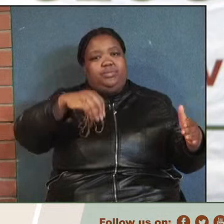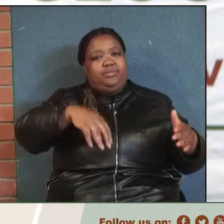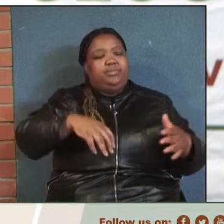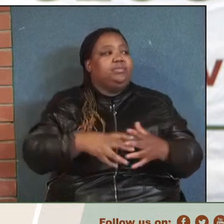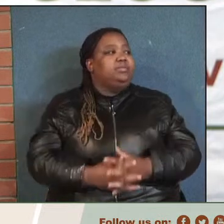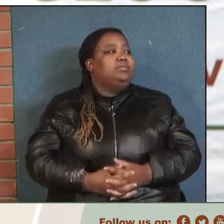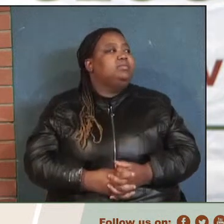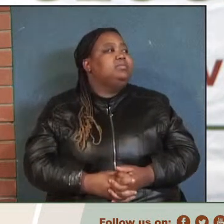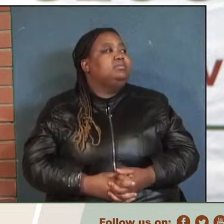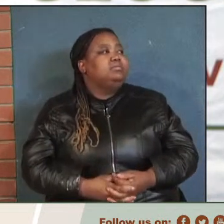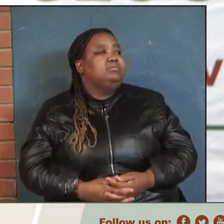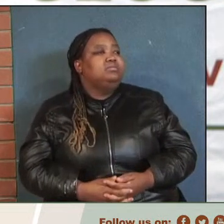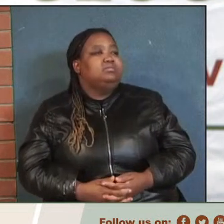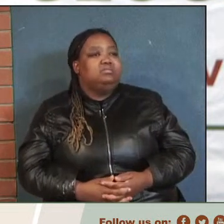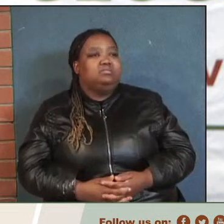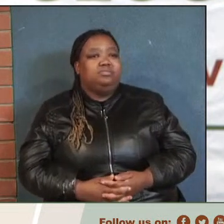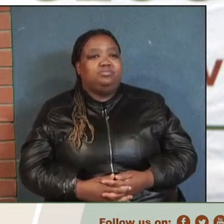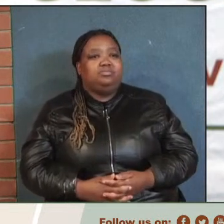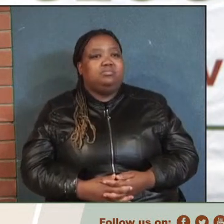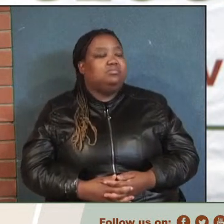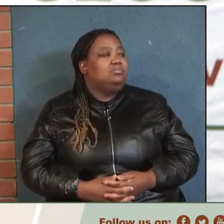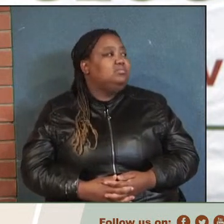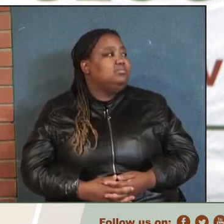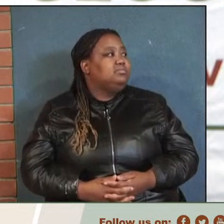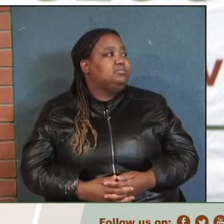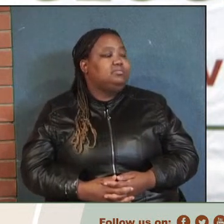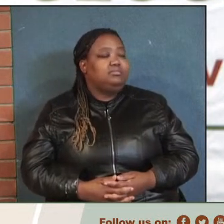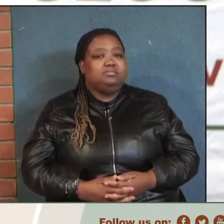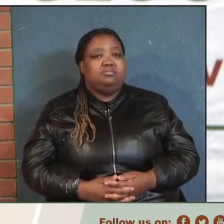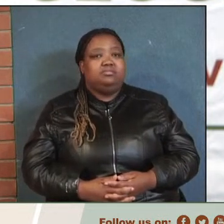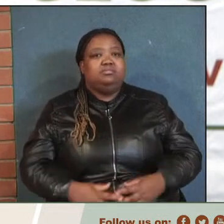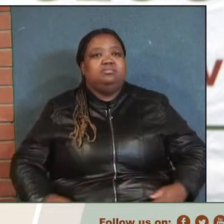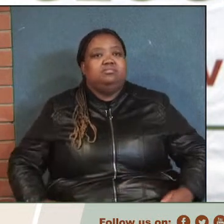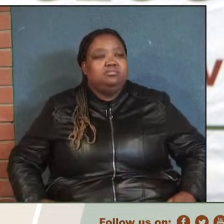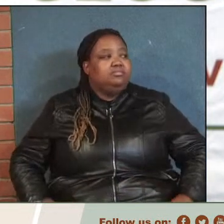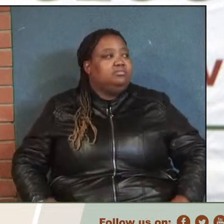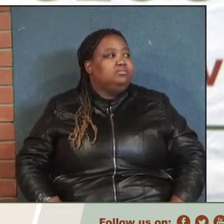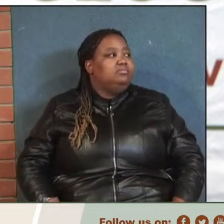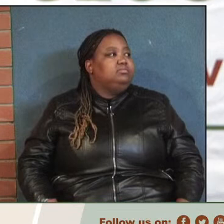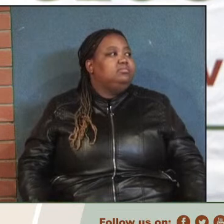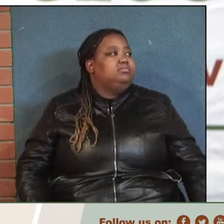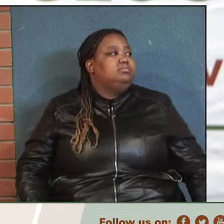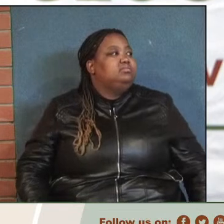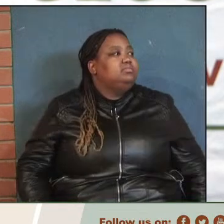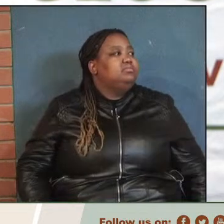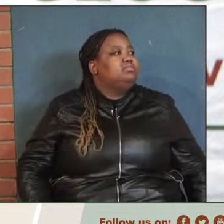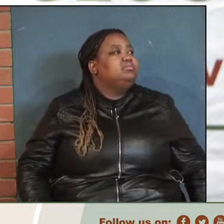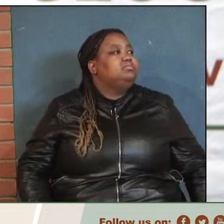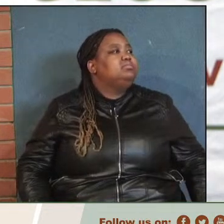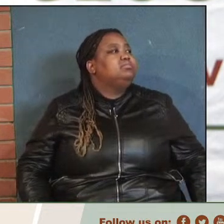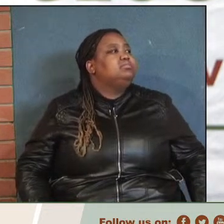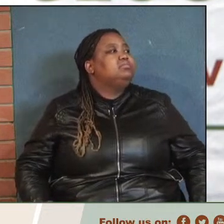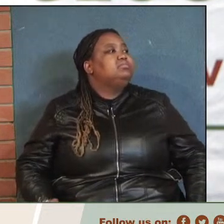And please order, honorable members, please order. May we also refrain from leaving